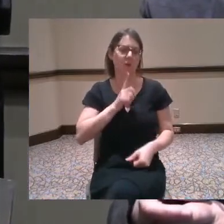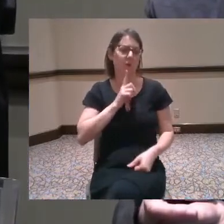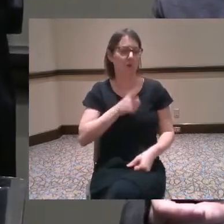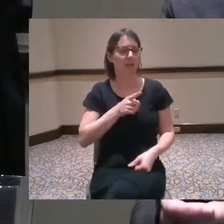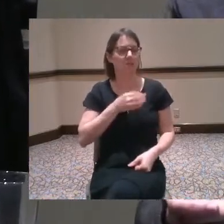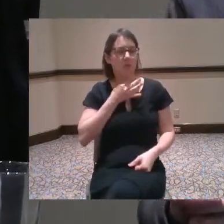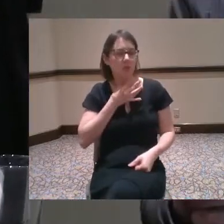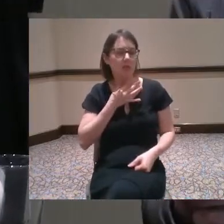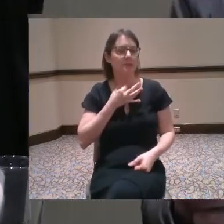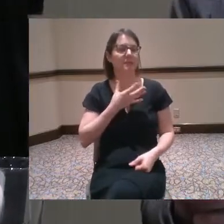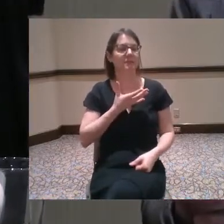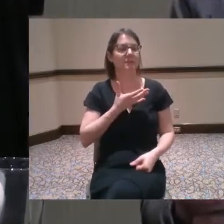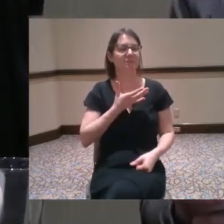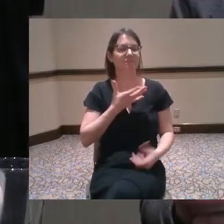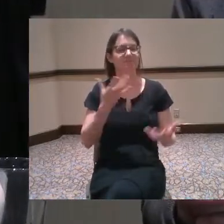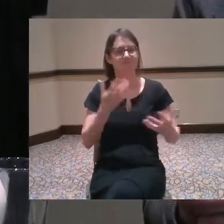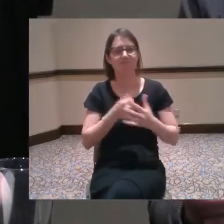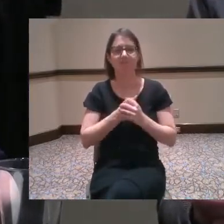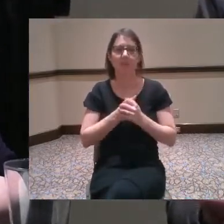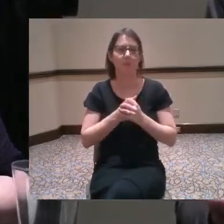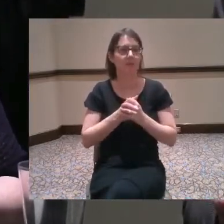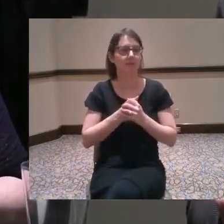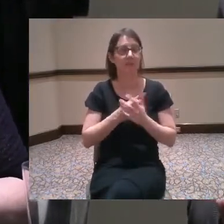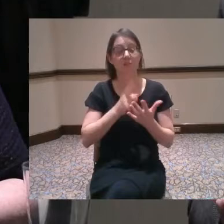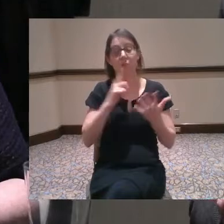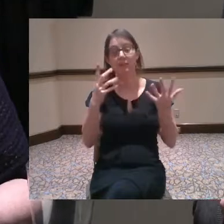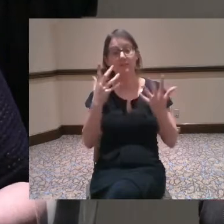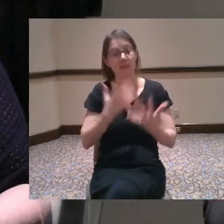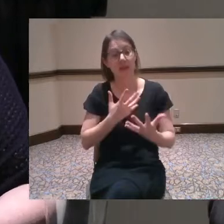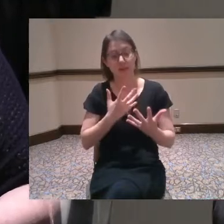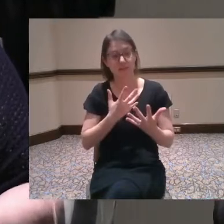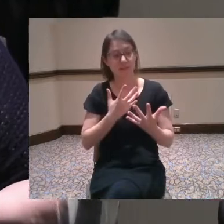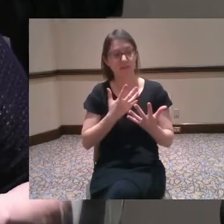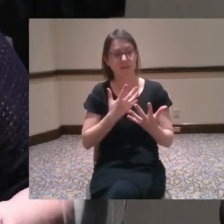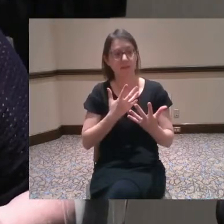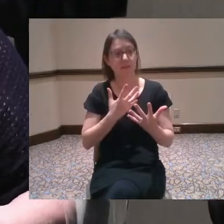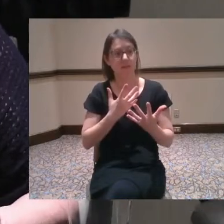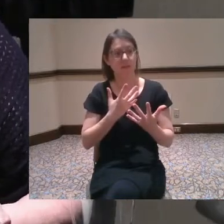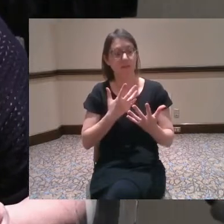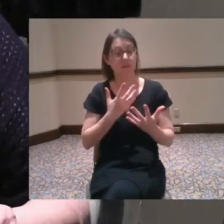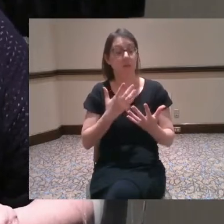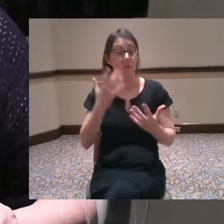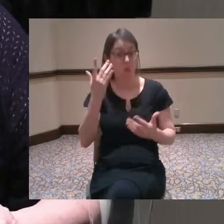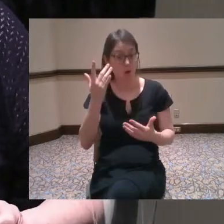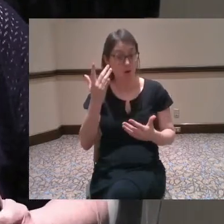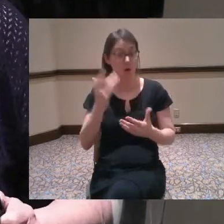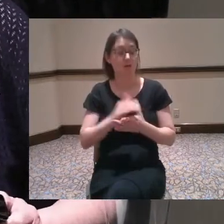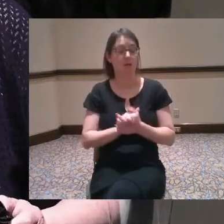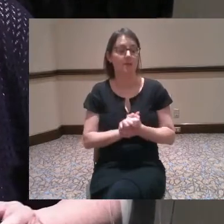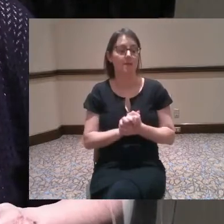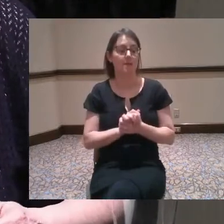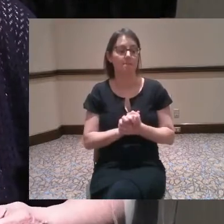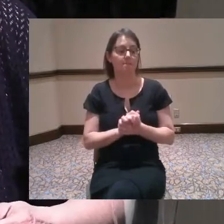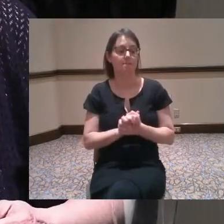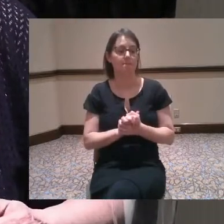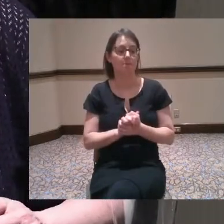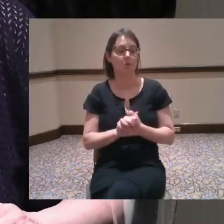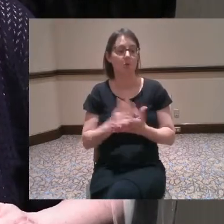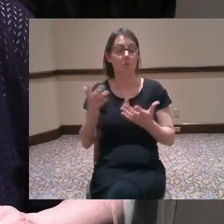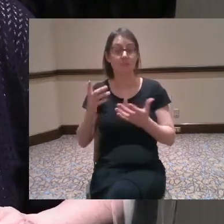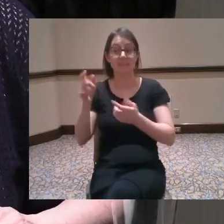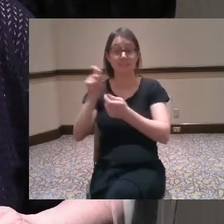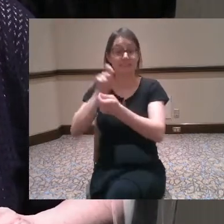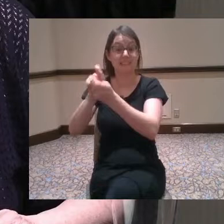to see and how sad it is, because not only do we help specific productions, I